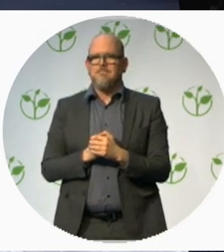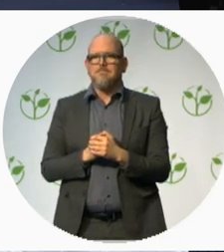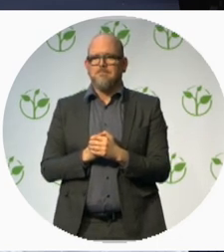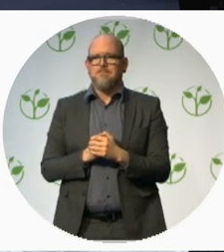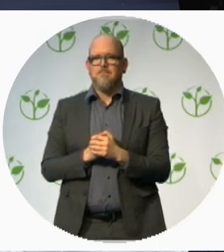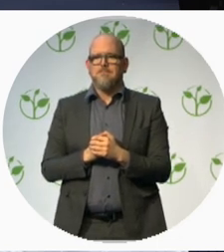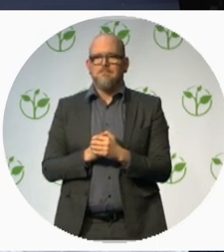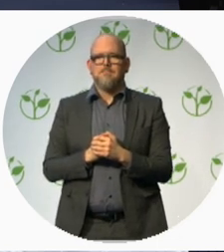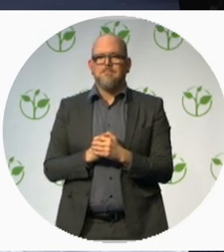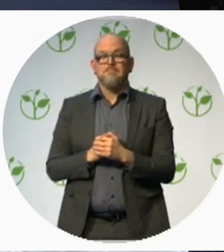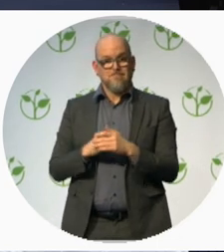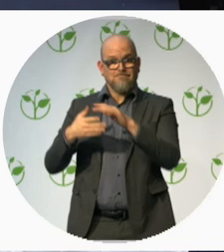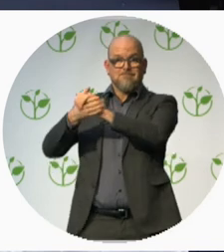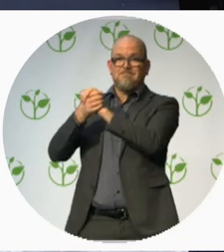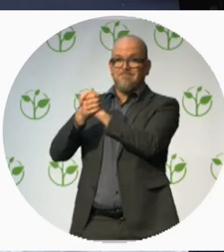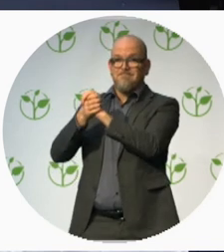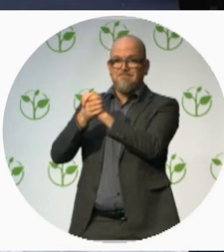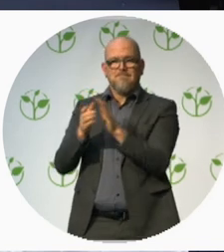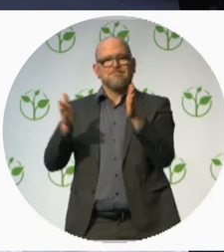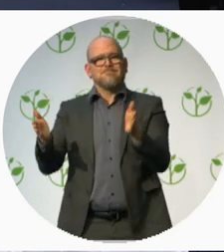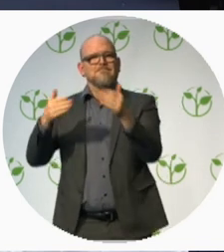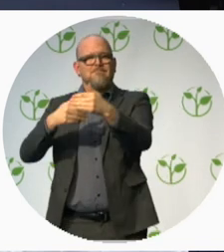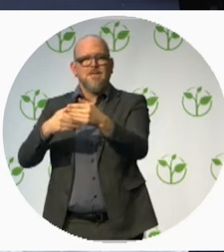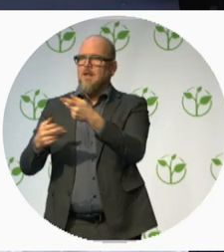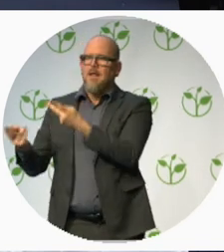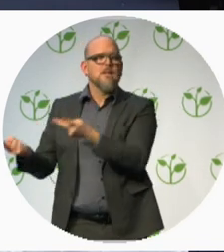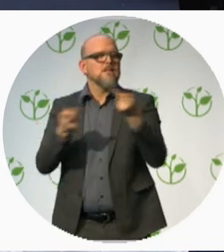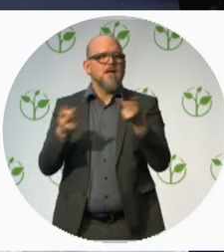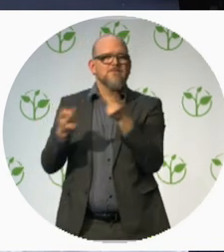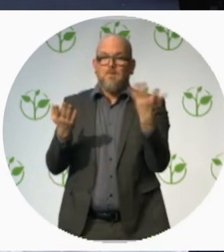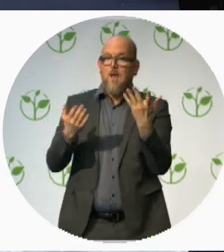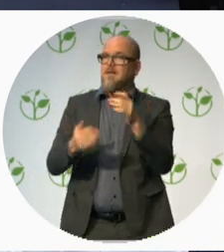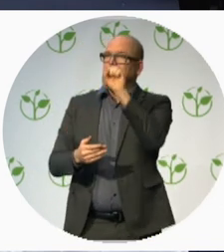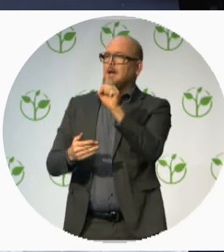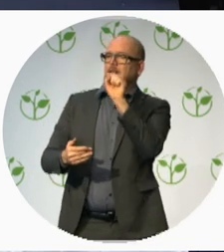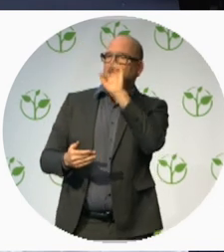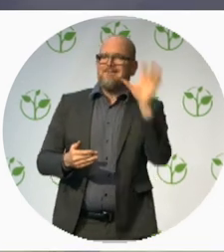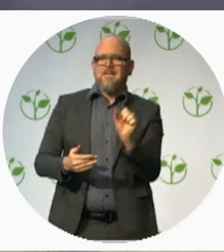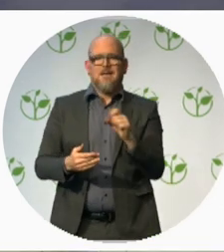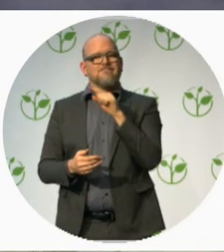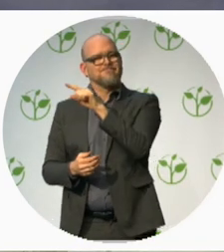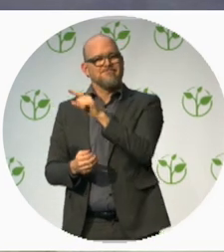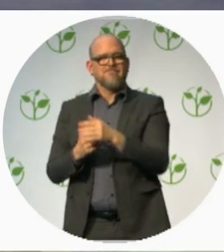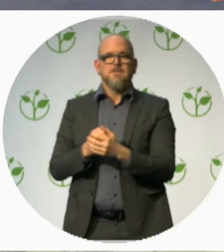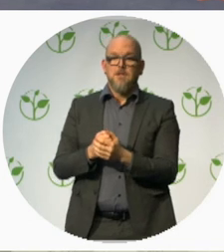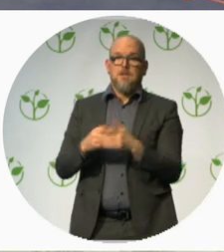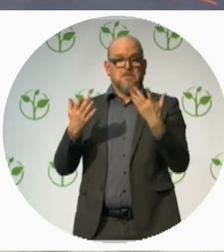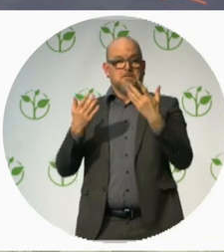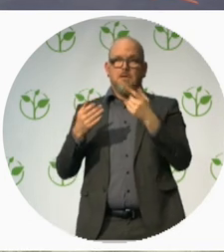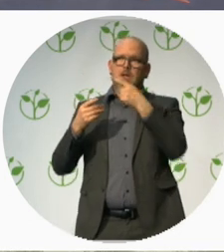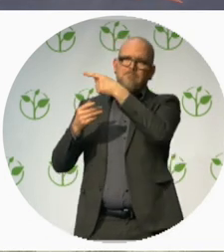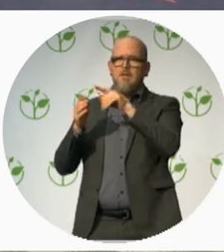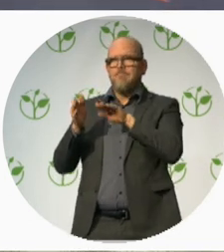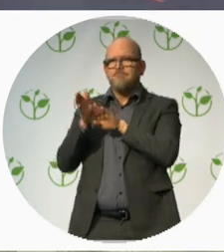Congratulations to the Department of Transport from South Africa. The South African Department of Transport has developed a national strategy to